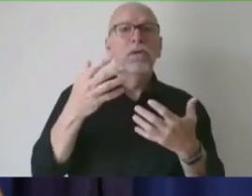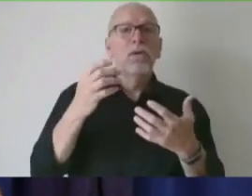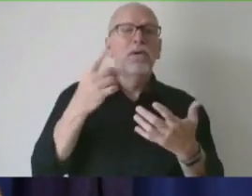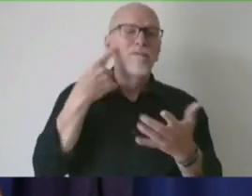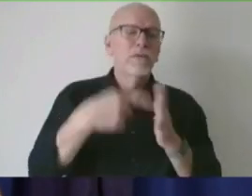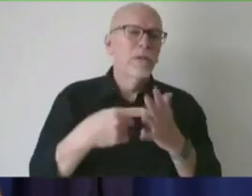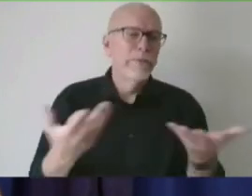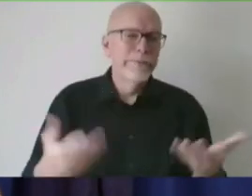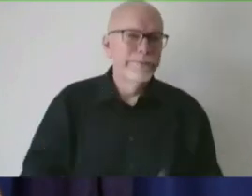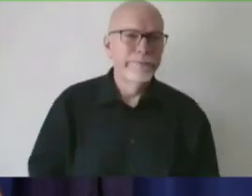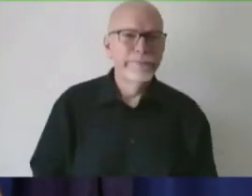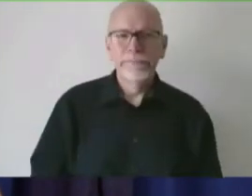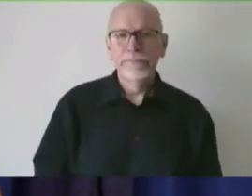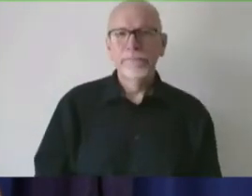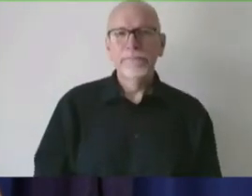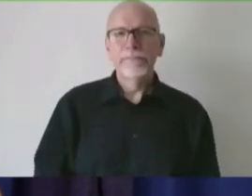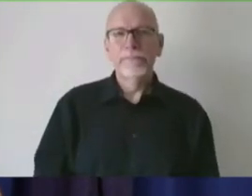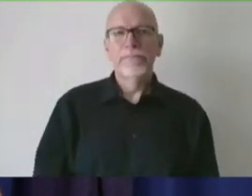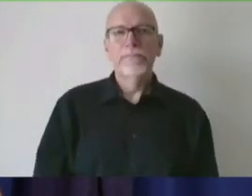example.